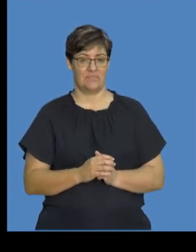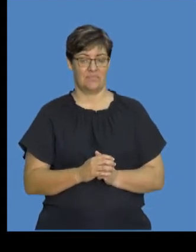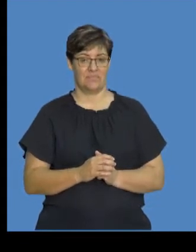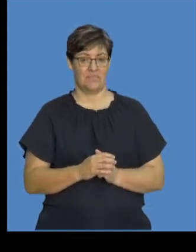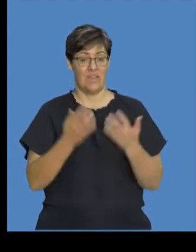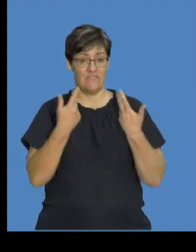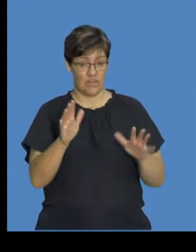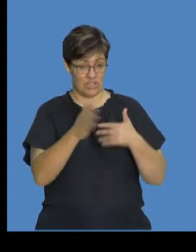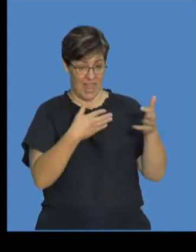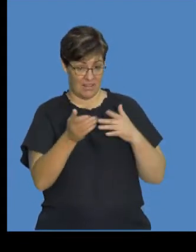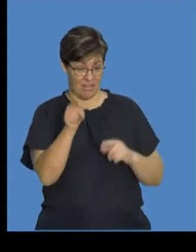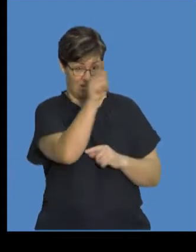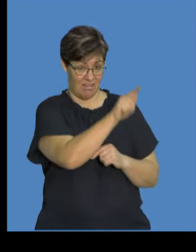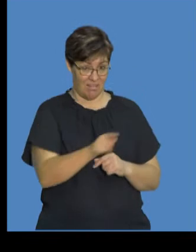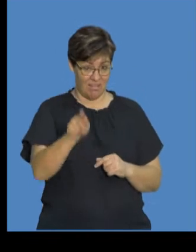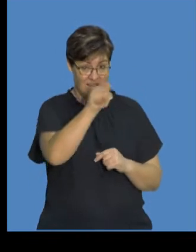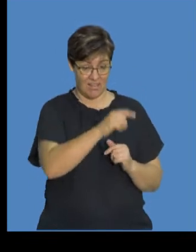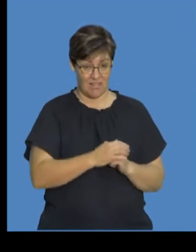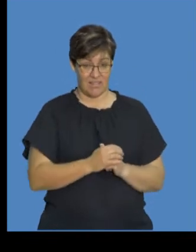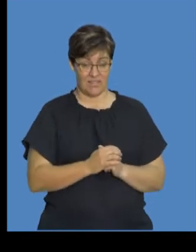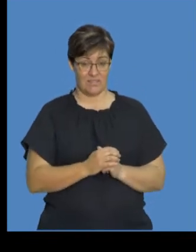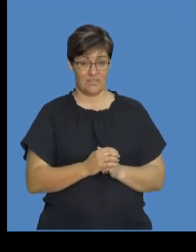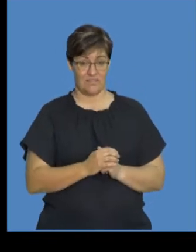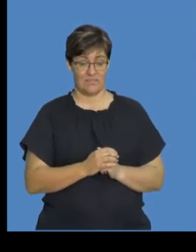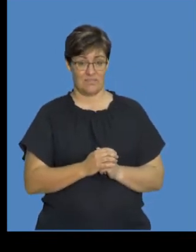We've dealt with that one.